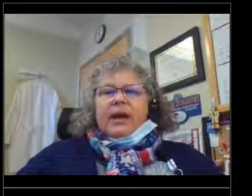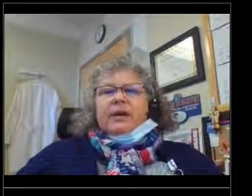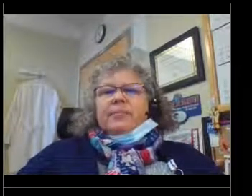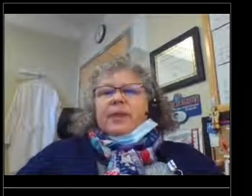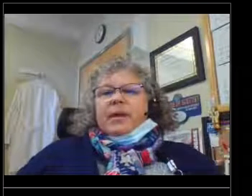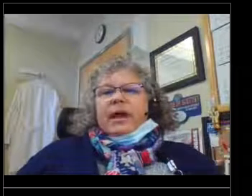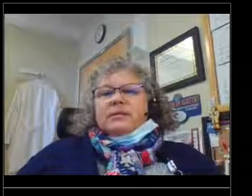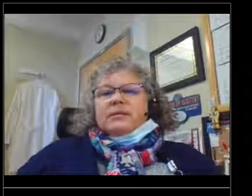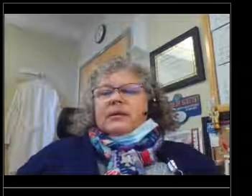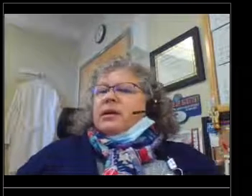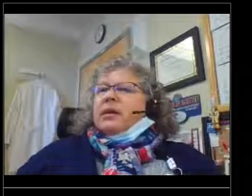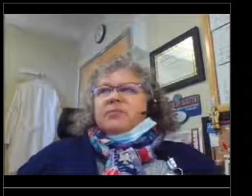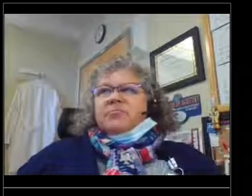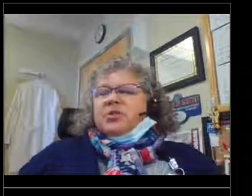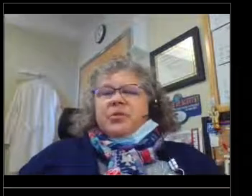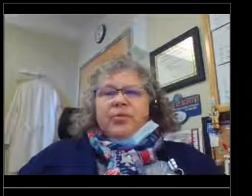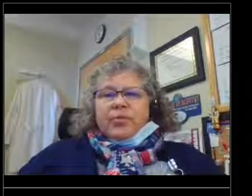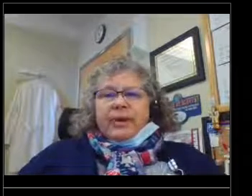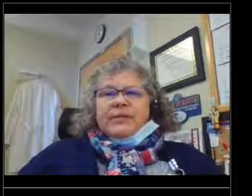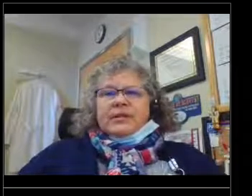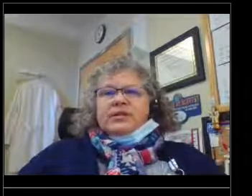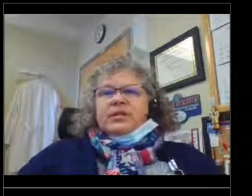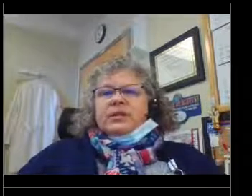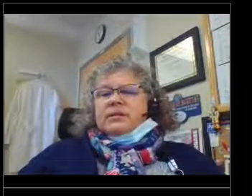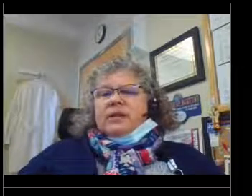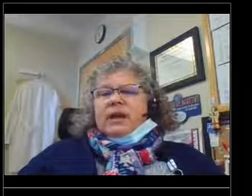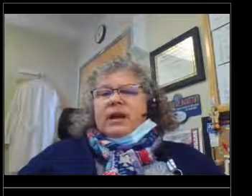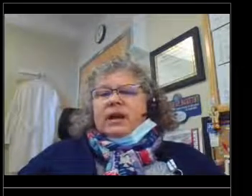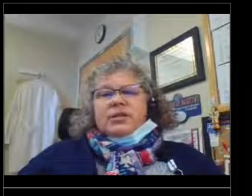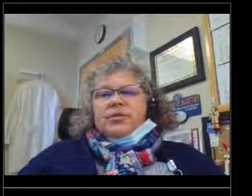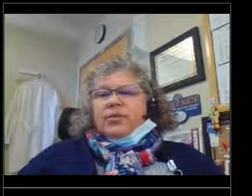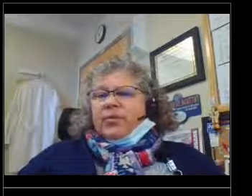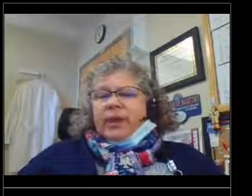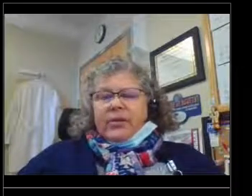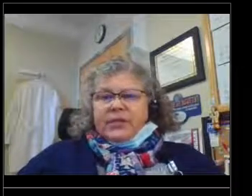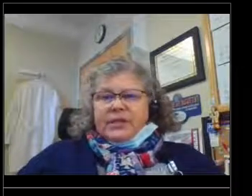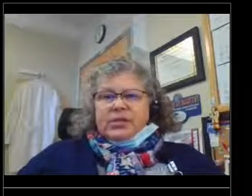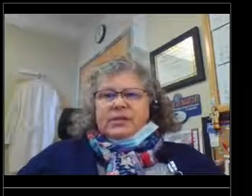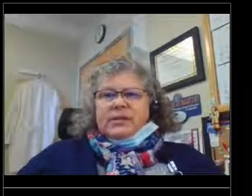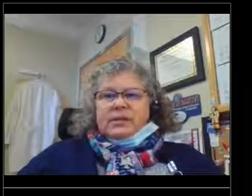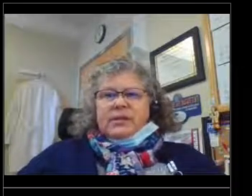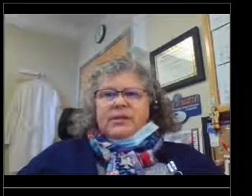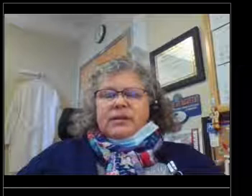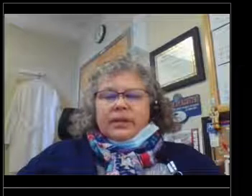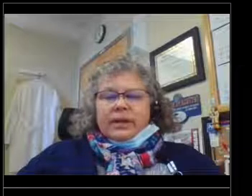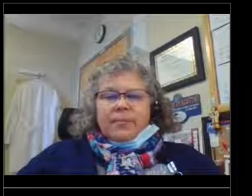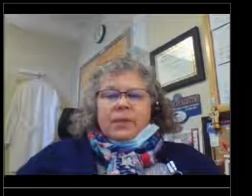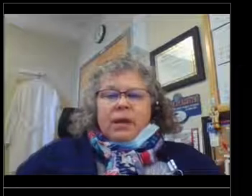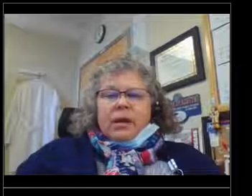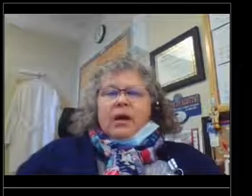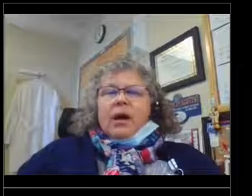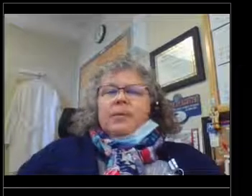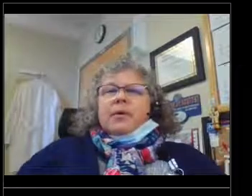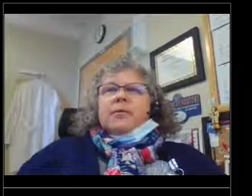clinic and maybe has 2 or 3 physicians and 2 or 3 other physician assistants in the